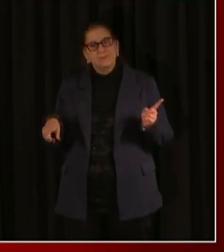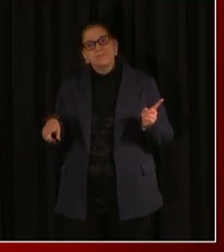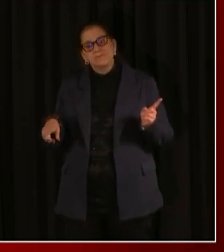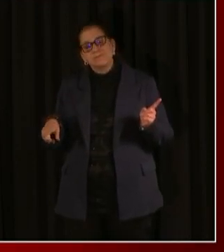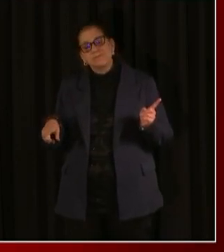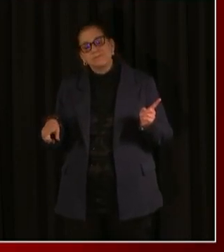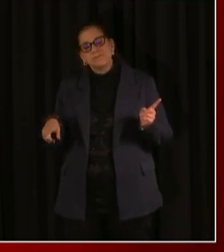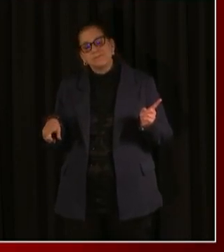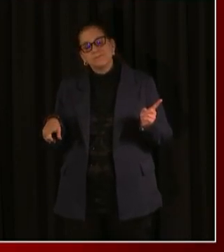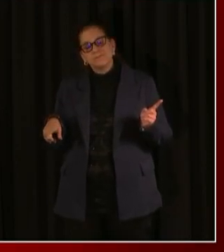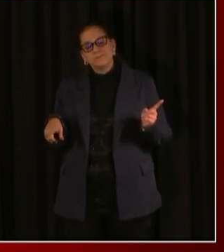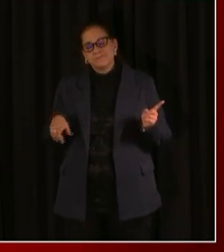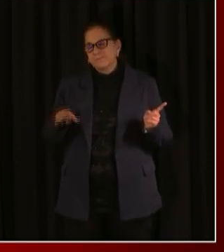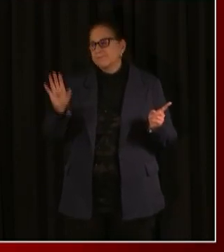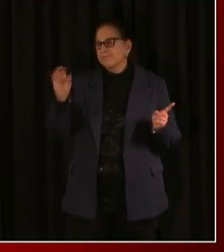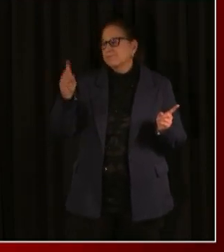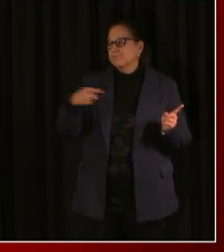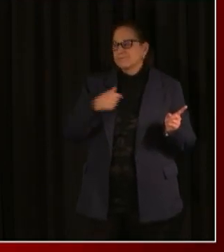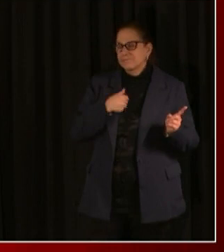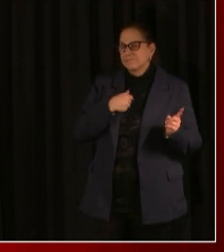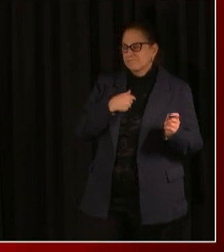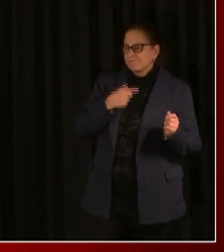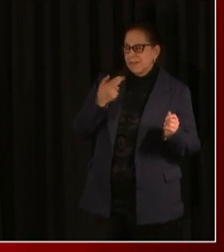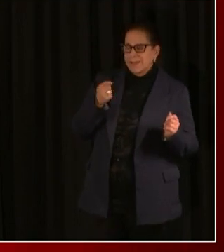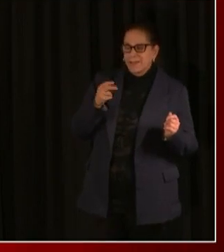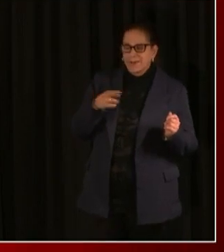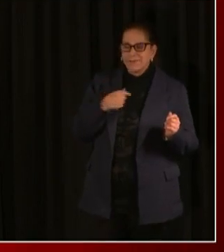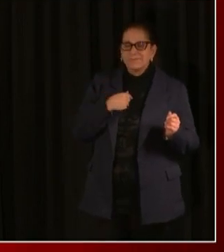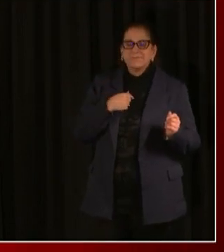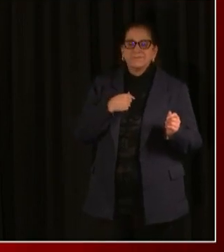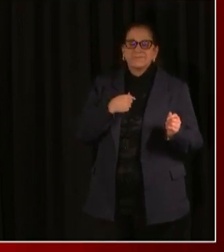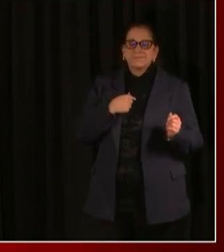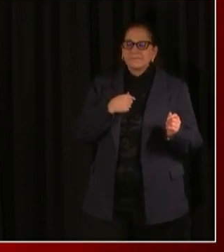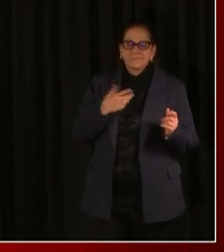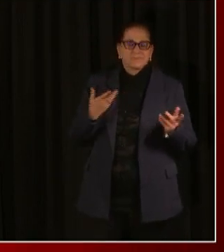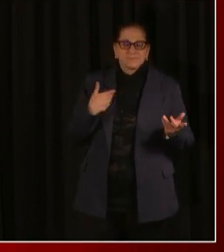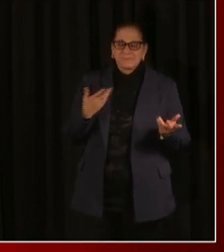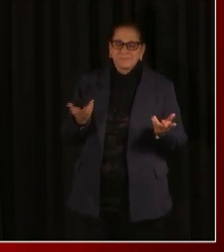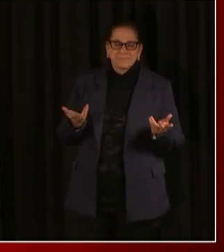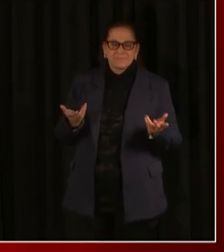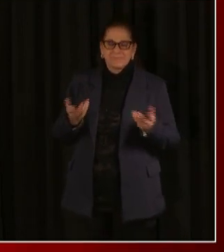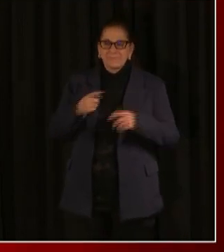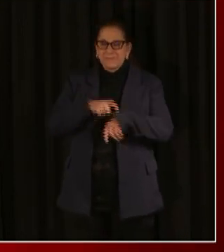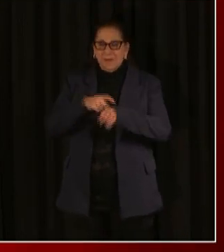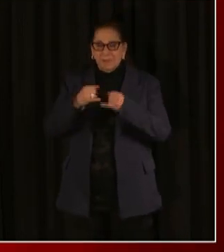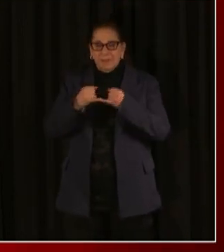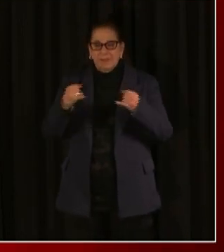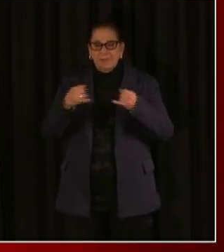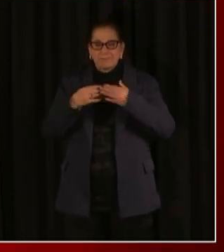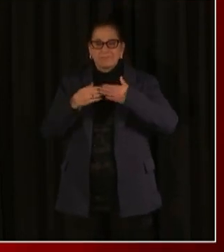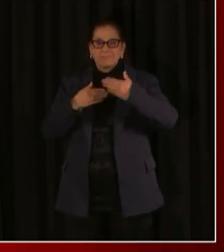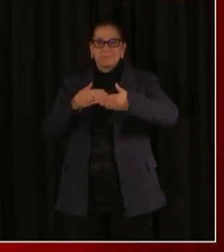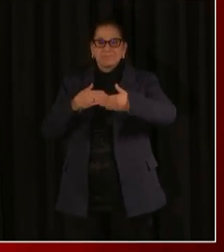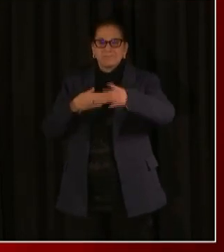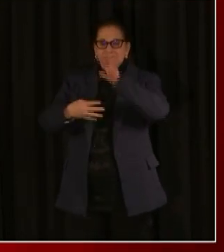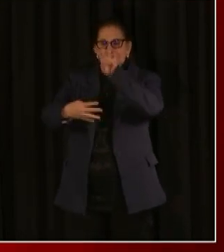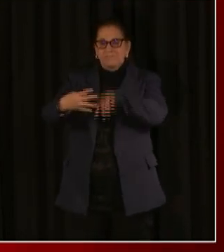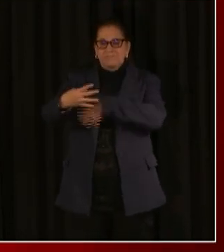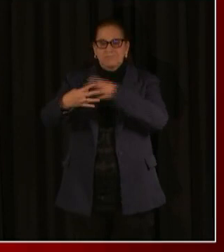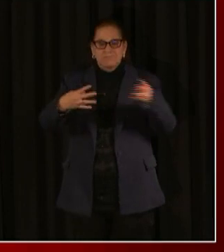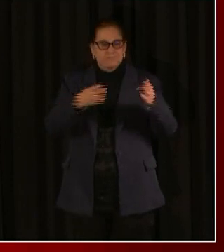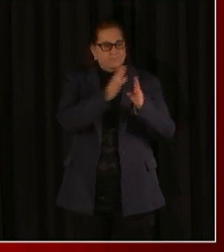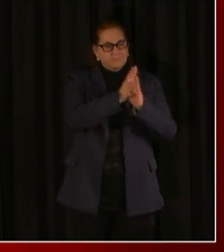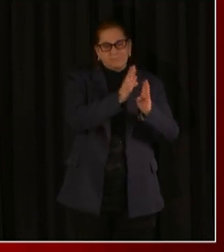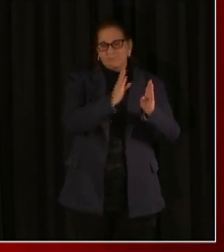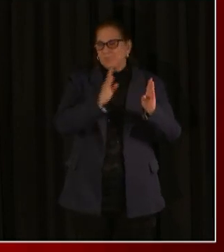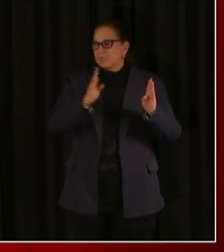Hi, good evening, everyone. We don't have a phased out timeline right now. We're currently working with